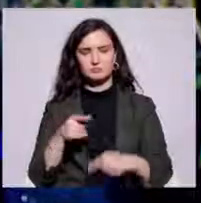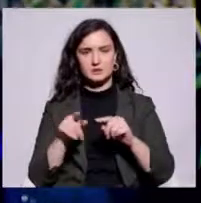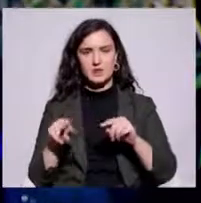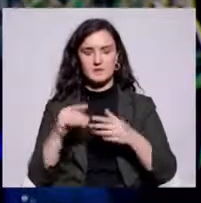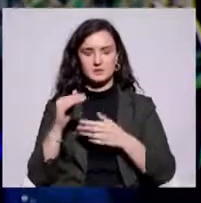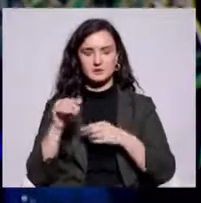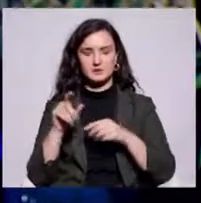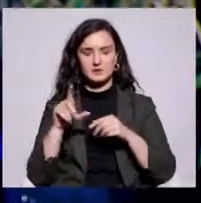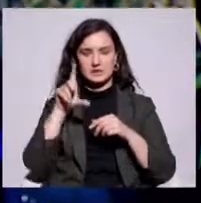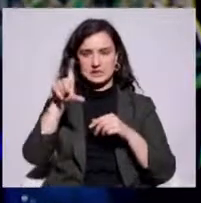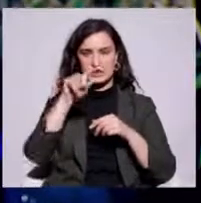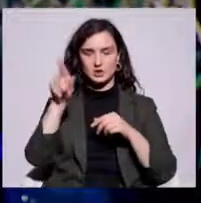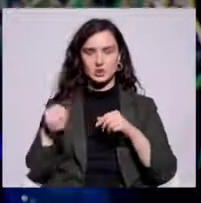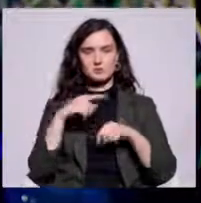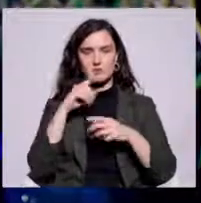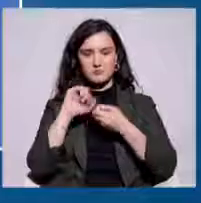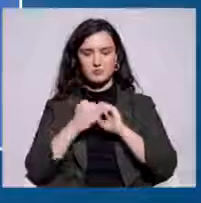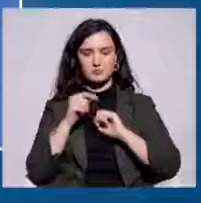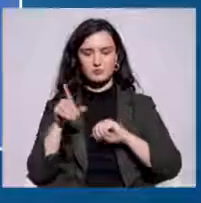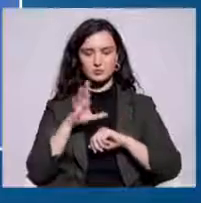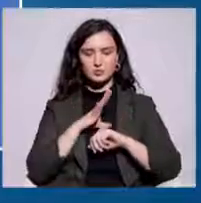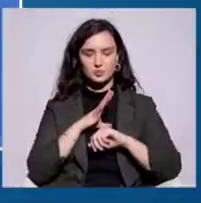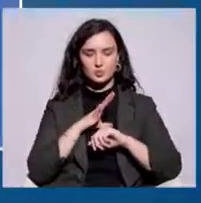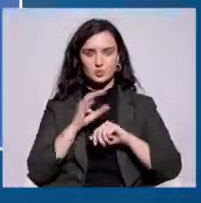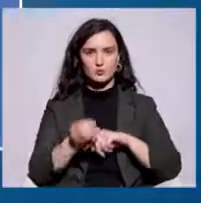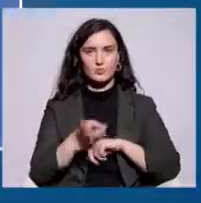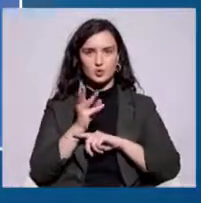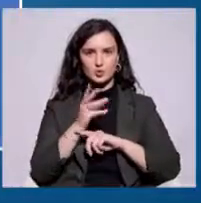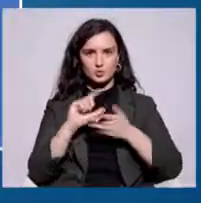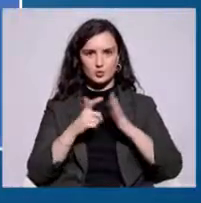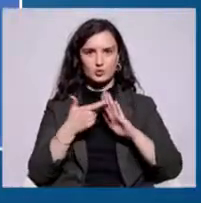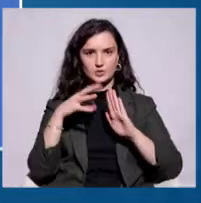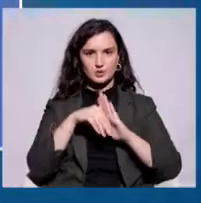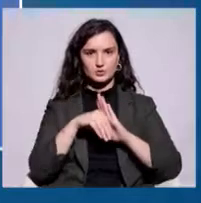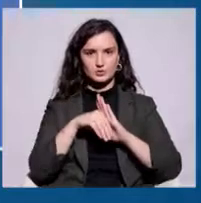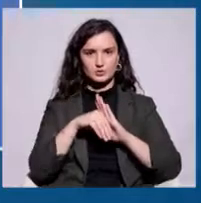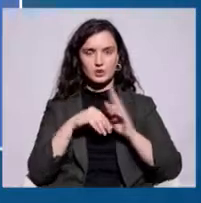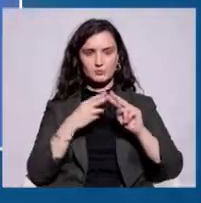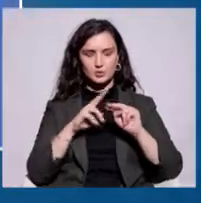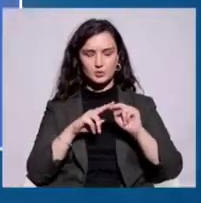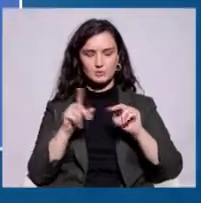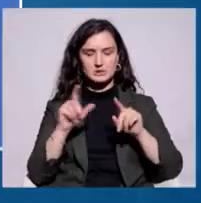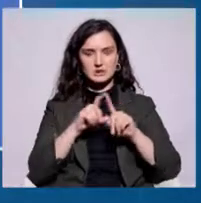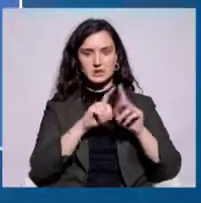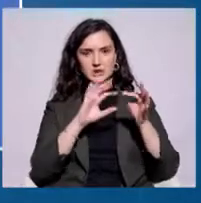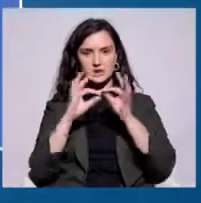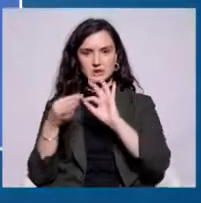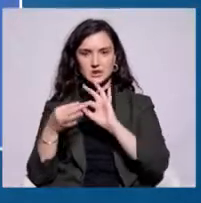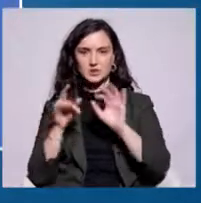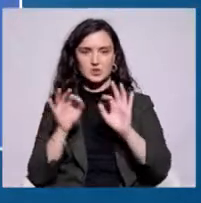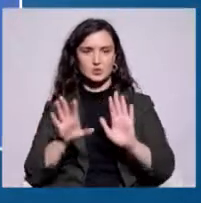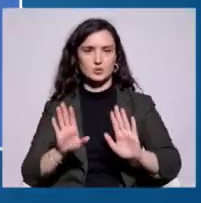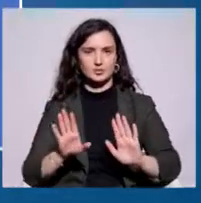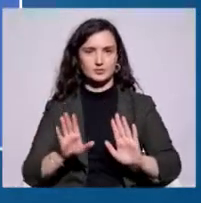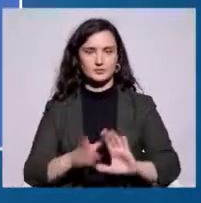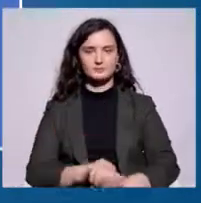the text, I remember that there was a projector in the room. So this sentence is